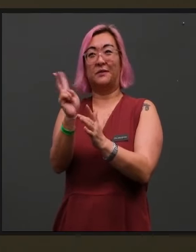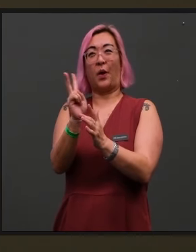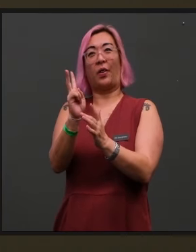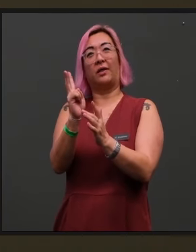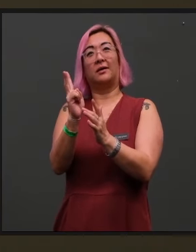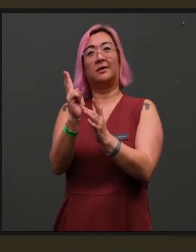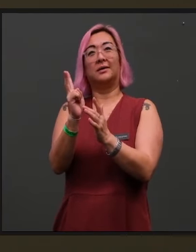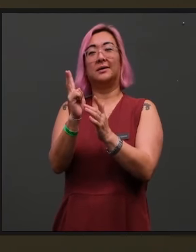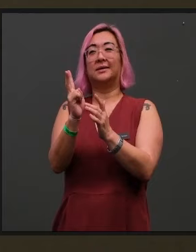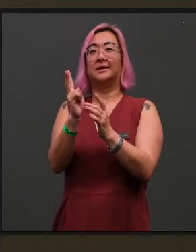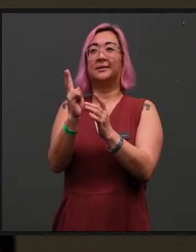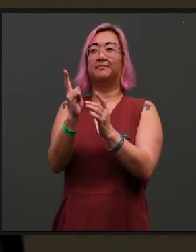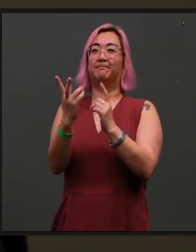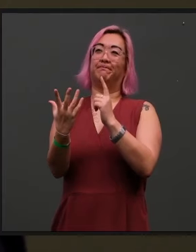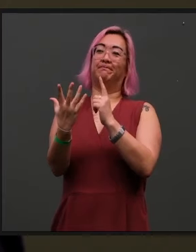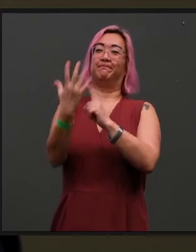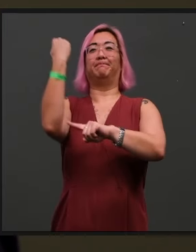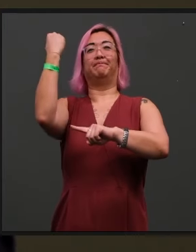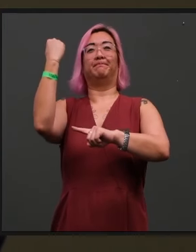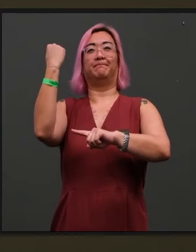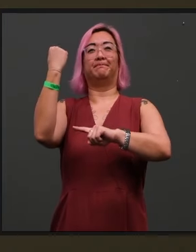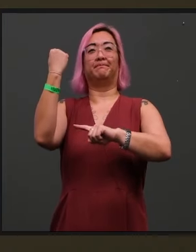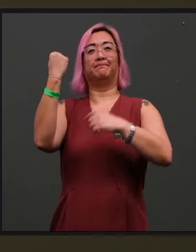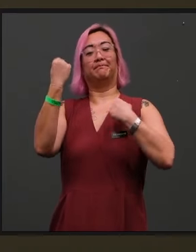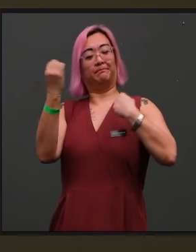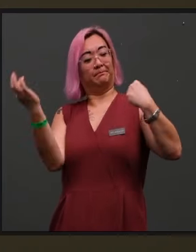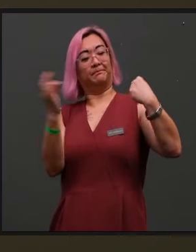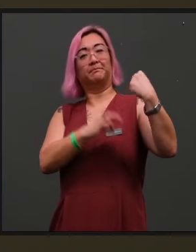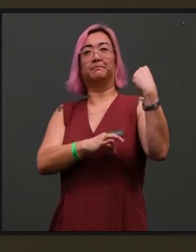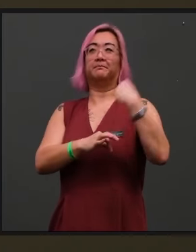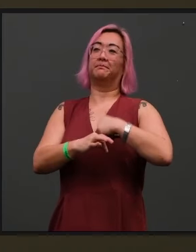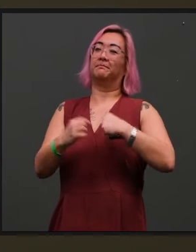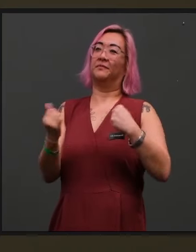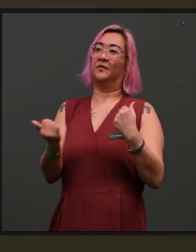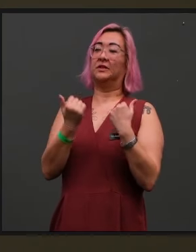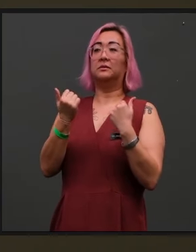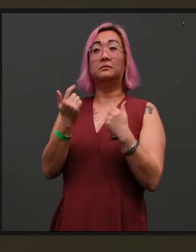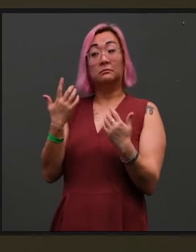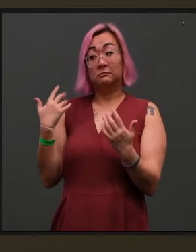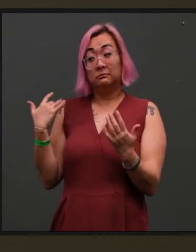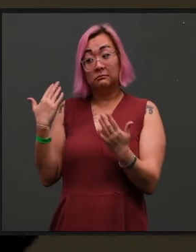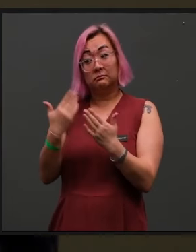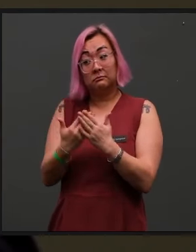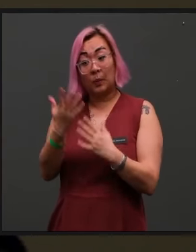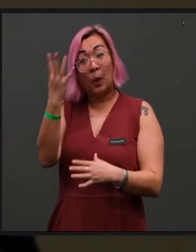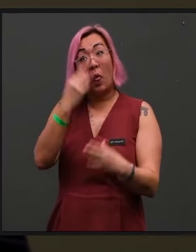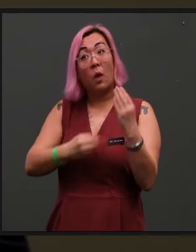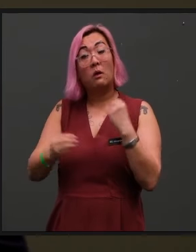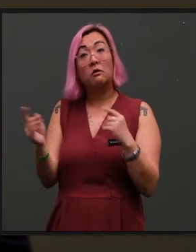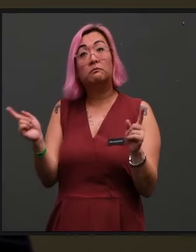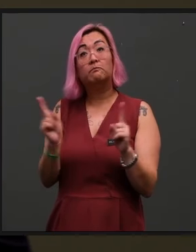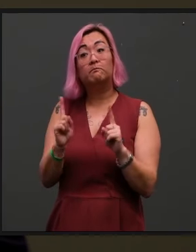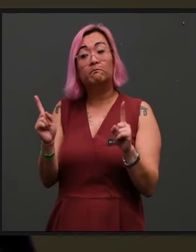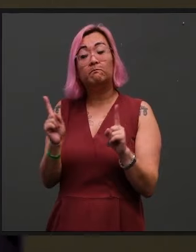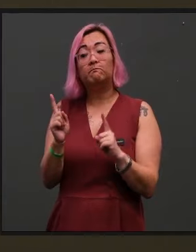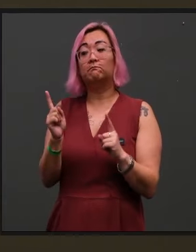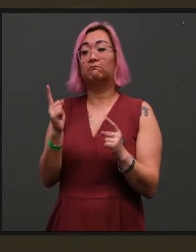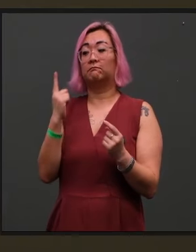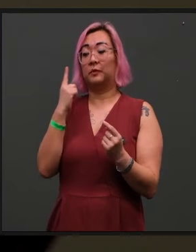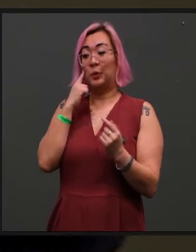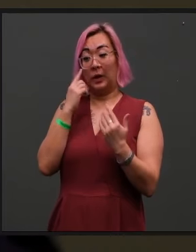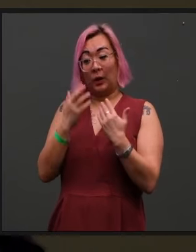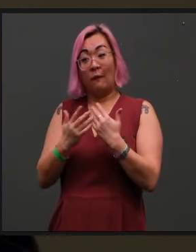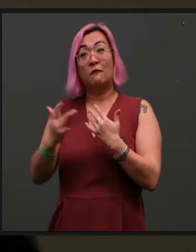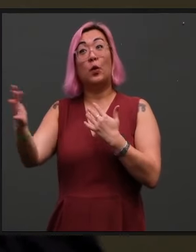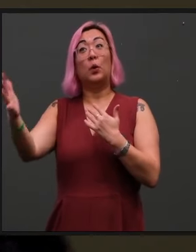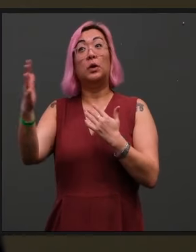what learnings do you have from this, and what do you think you'll be applying going forward into any